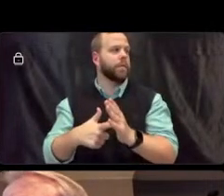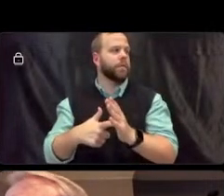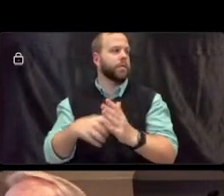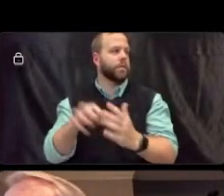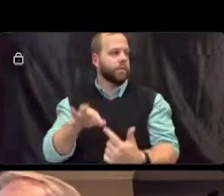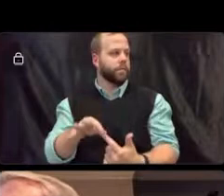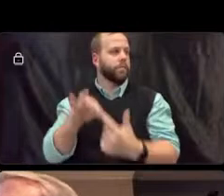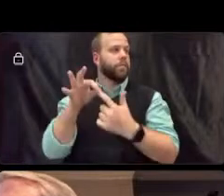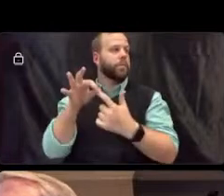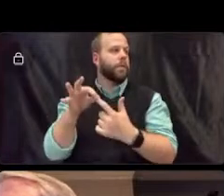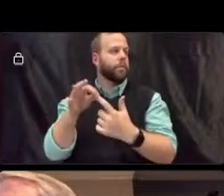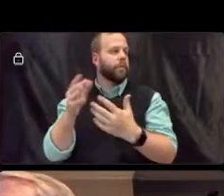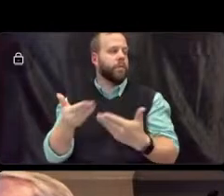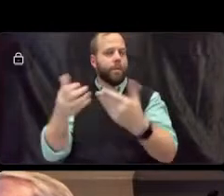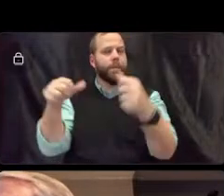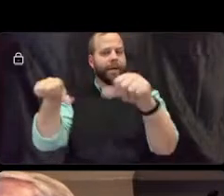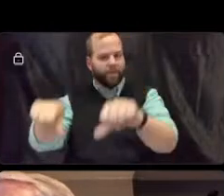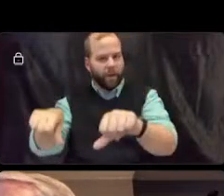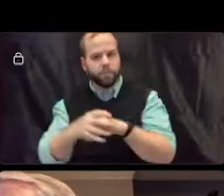Second.